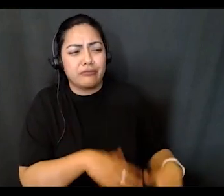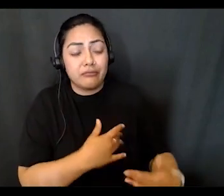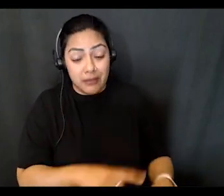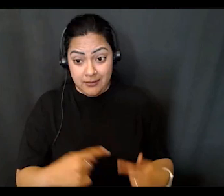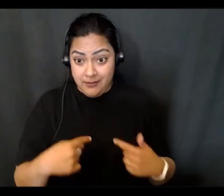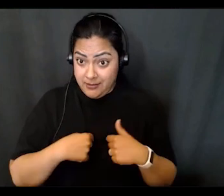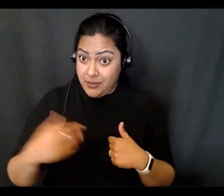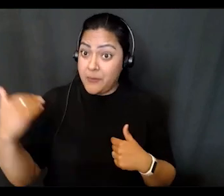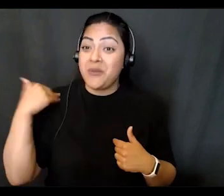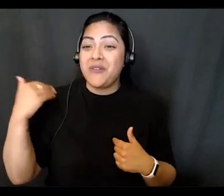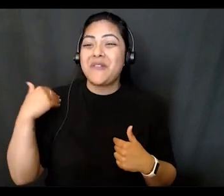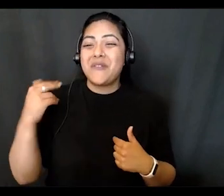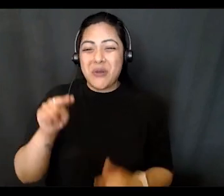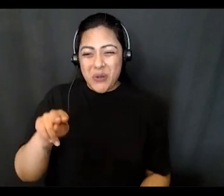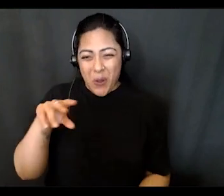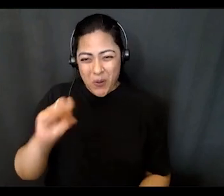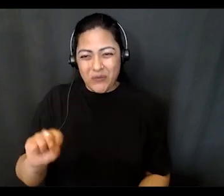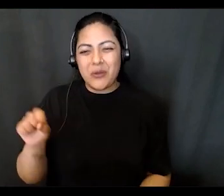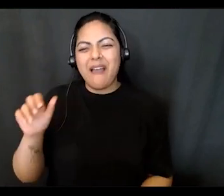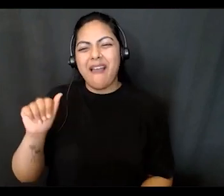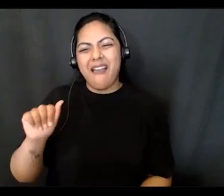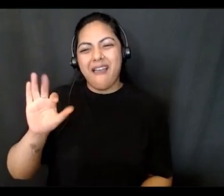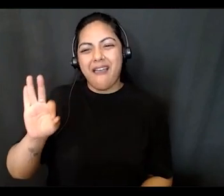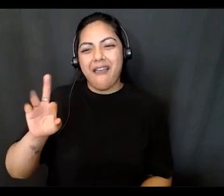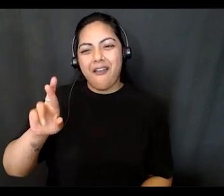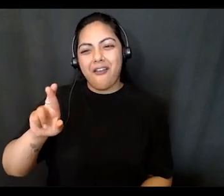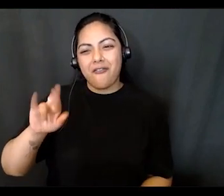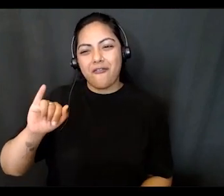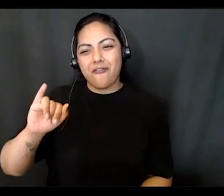I was at Africville and I was in an event with